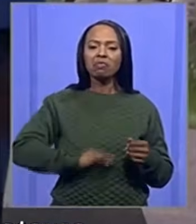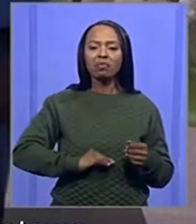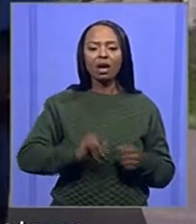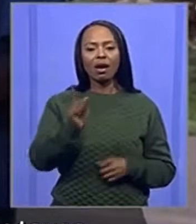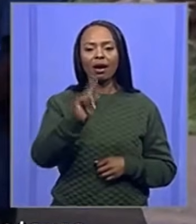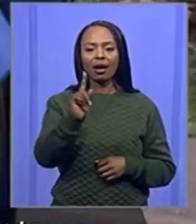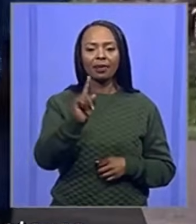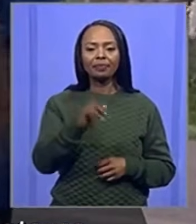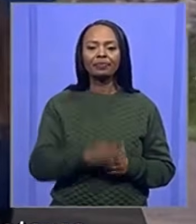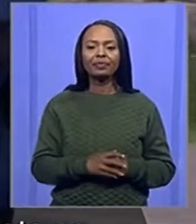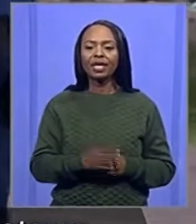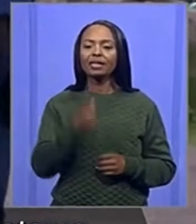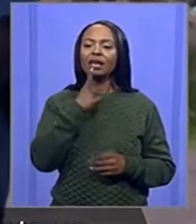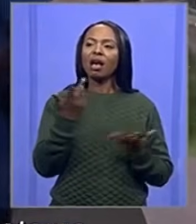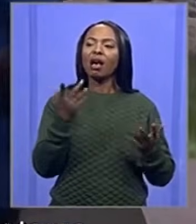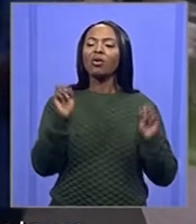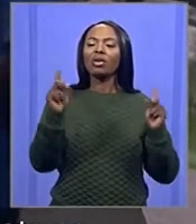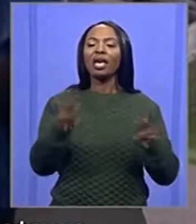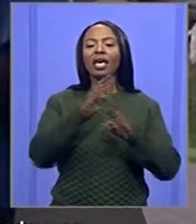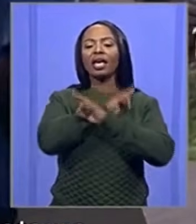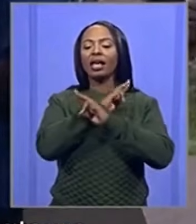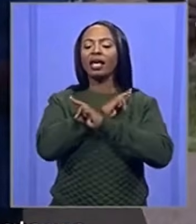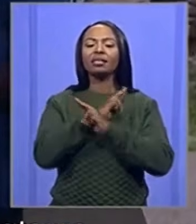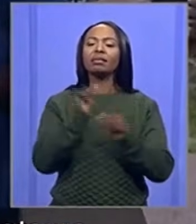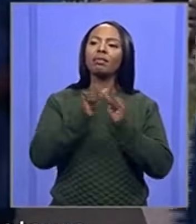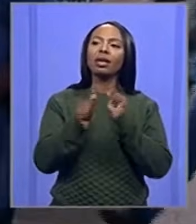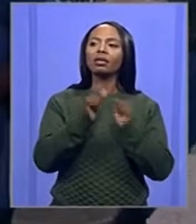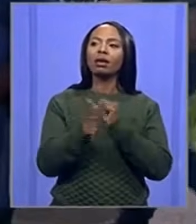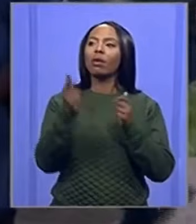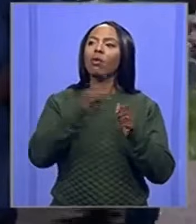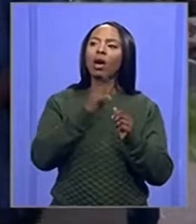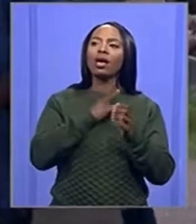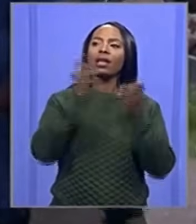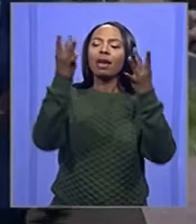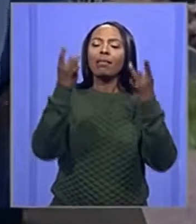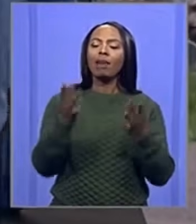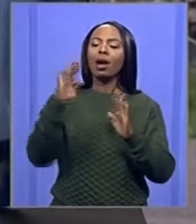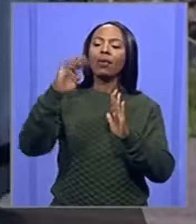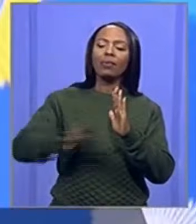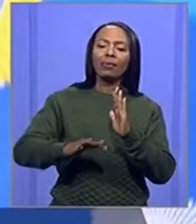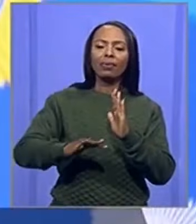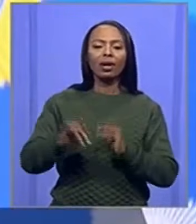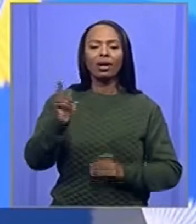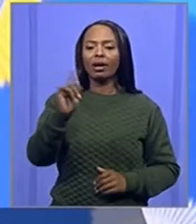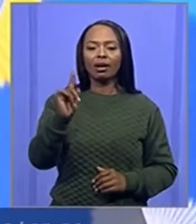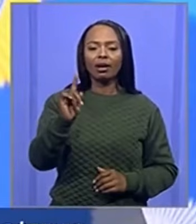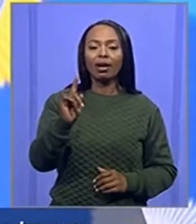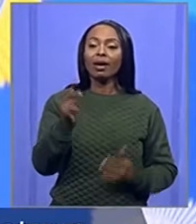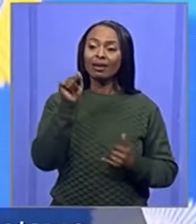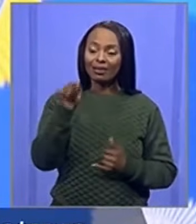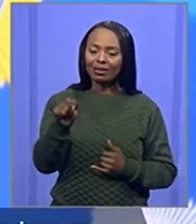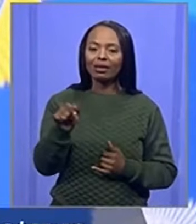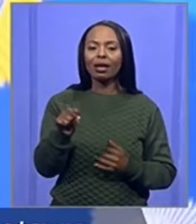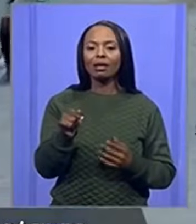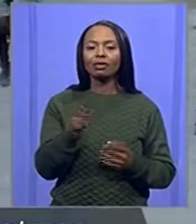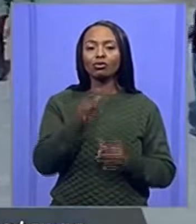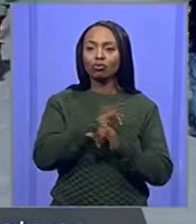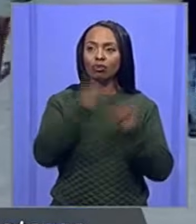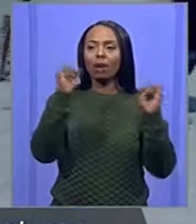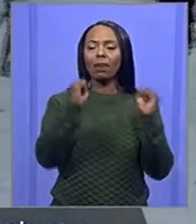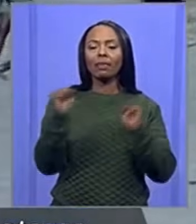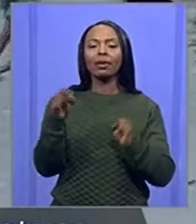We can't say we have arrived. We can't say we have done all the best. These figures are too high.